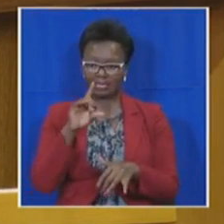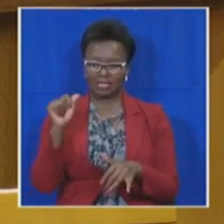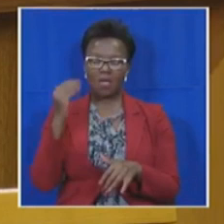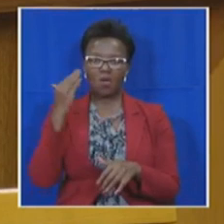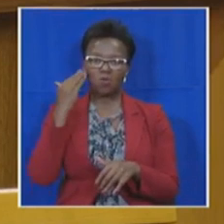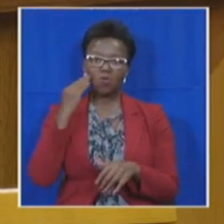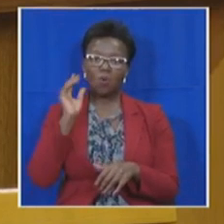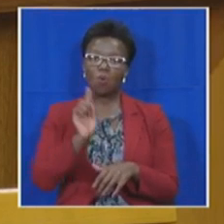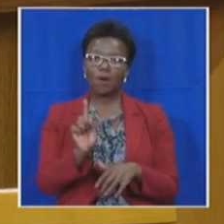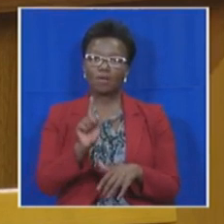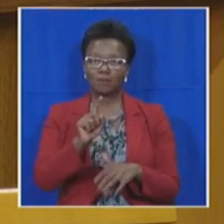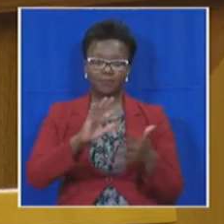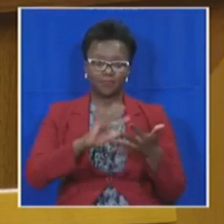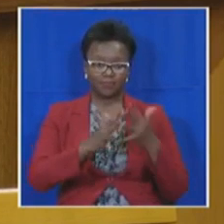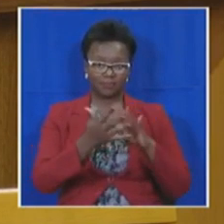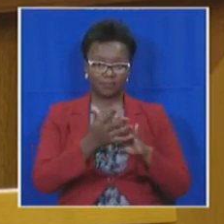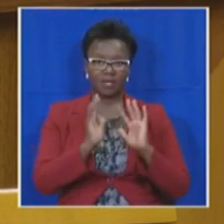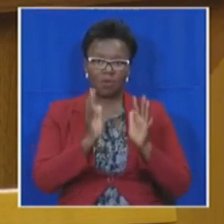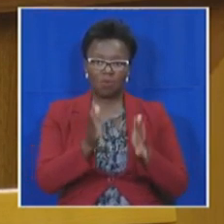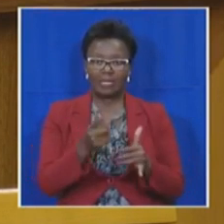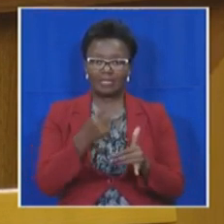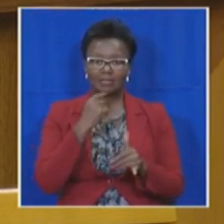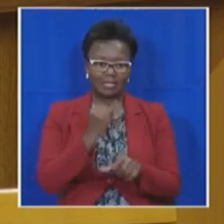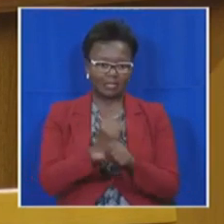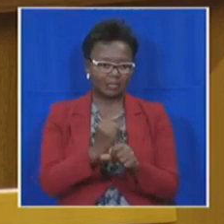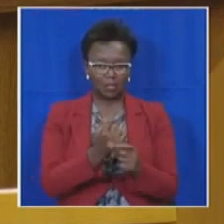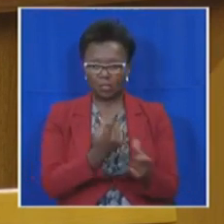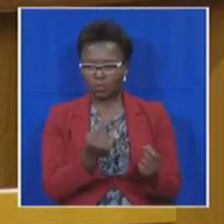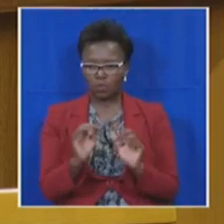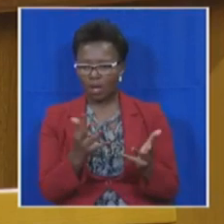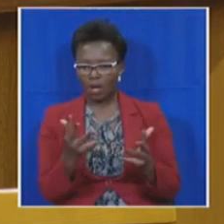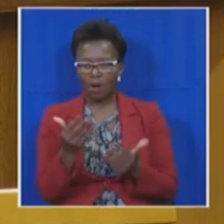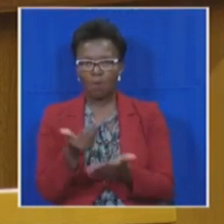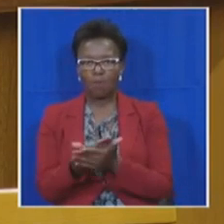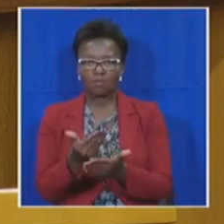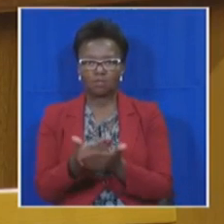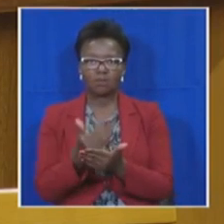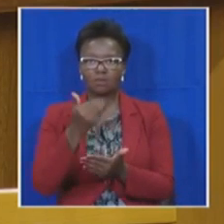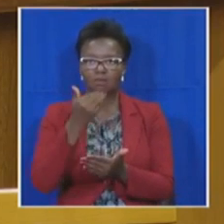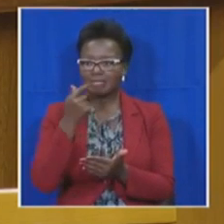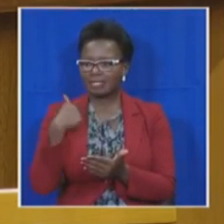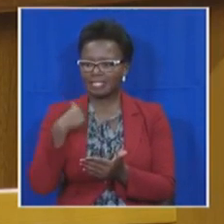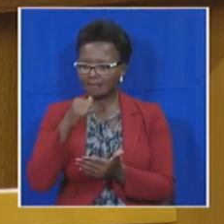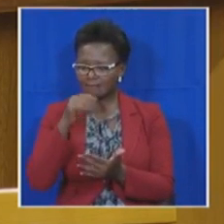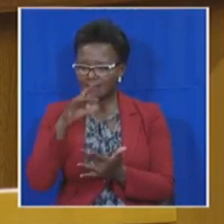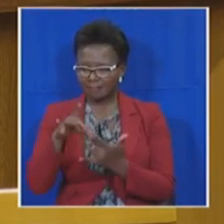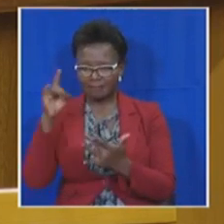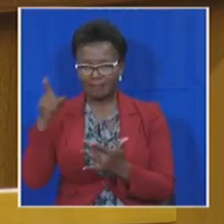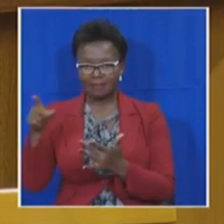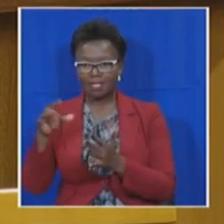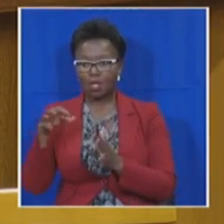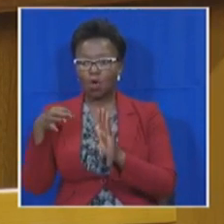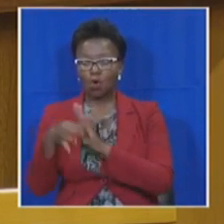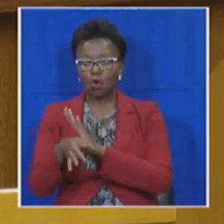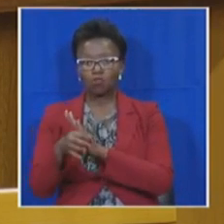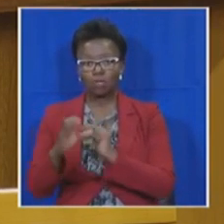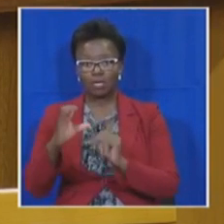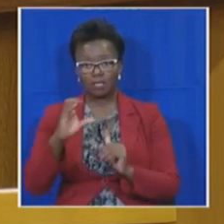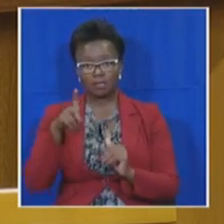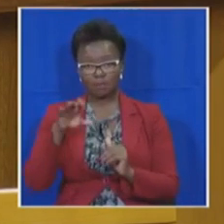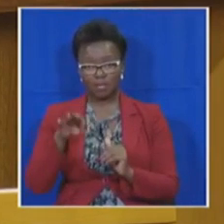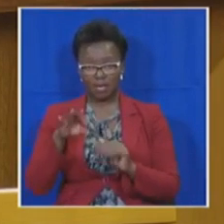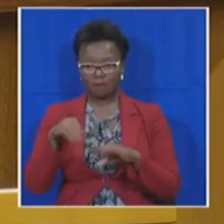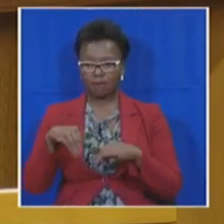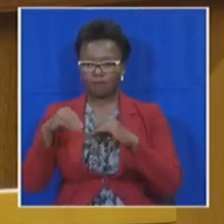that SASSA willfully manufactured an emergency that would leave them with no choice but to extend the current